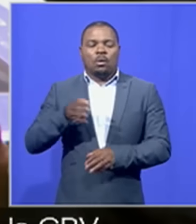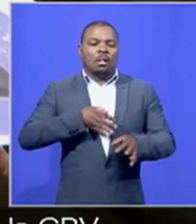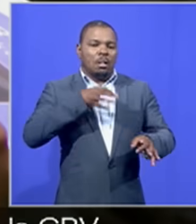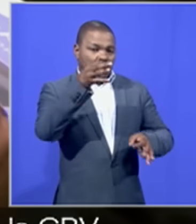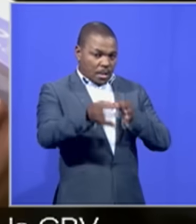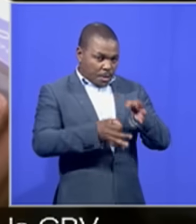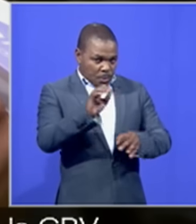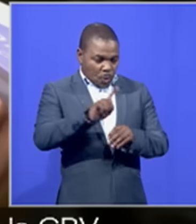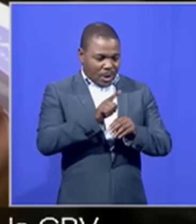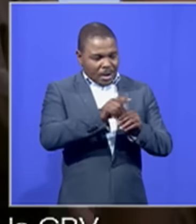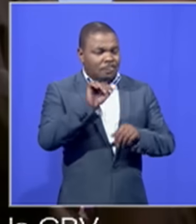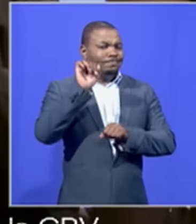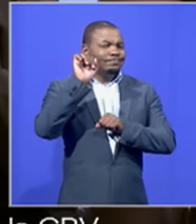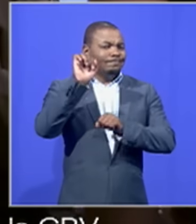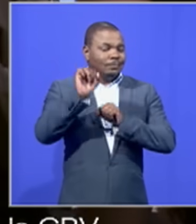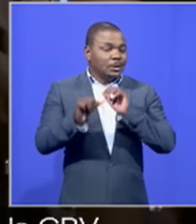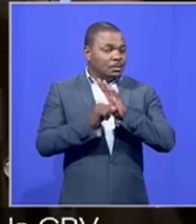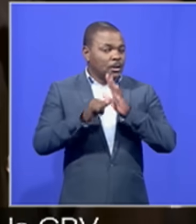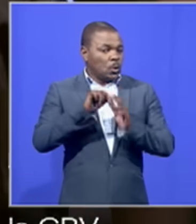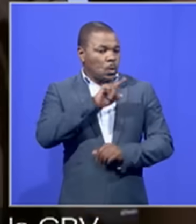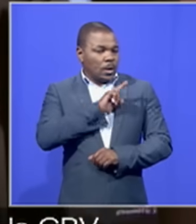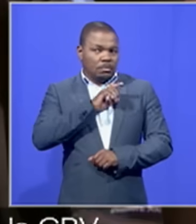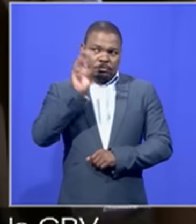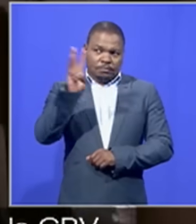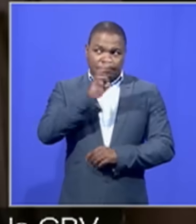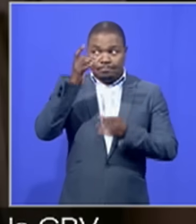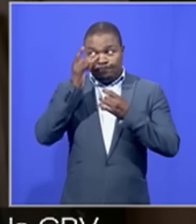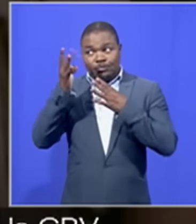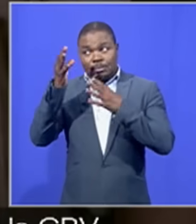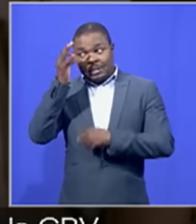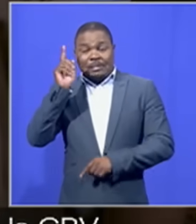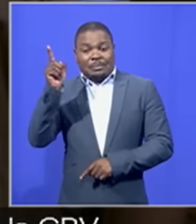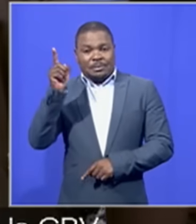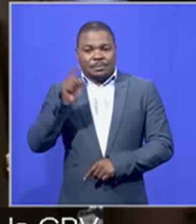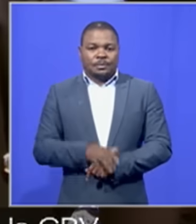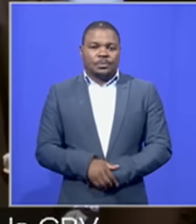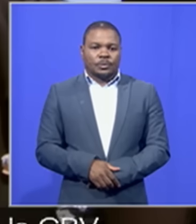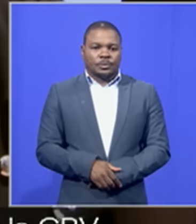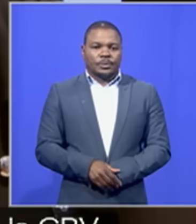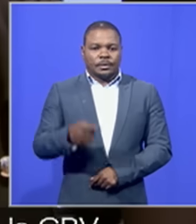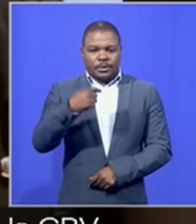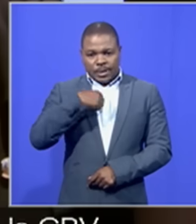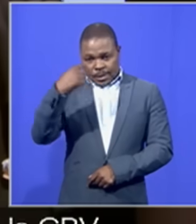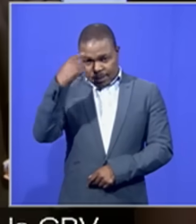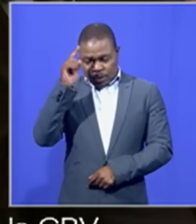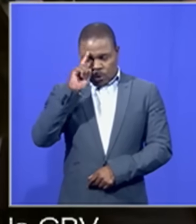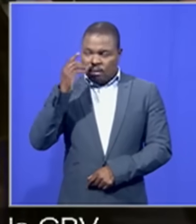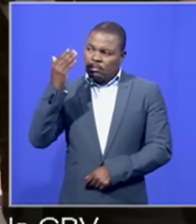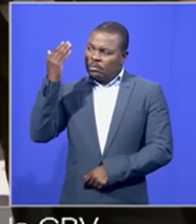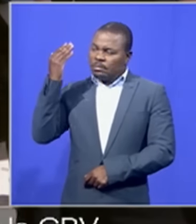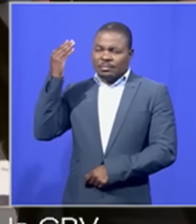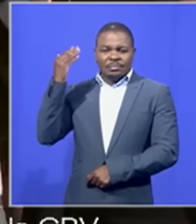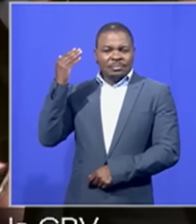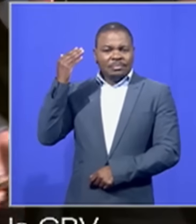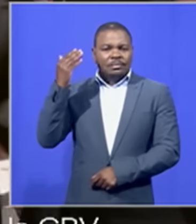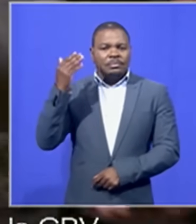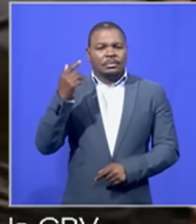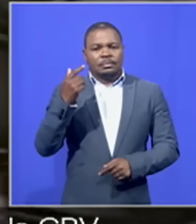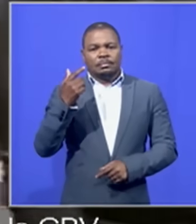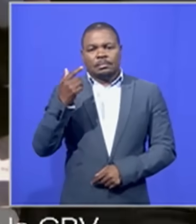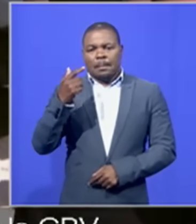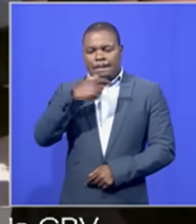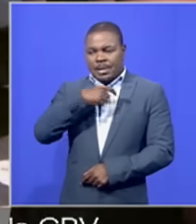tse di le botlhokwa go romela molaetsa wa tshoganyetso. I think Yesterday's announcement